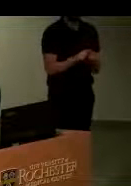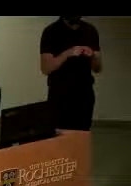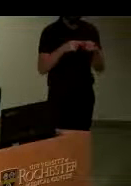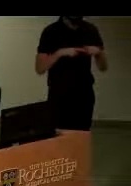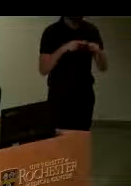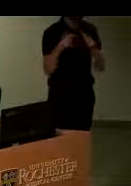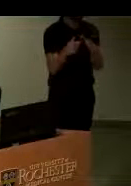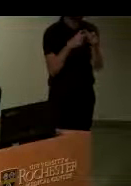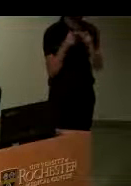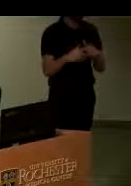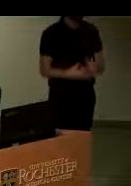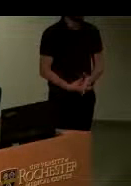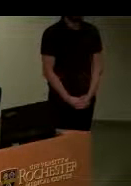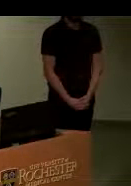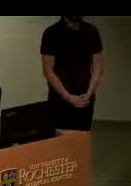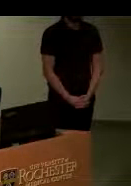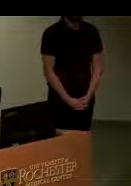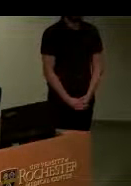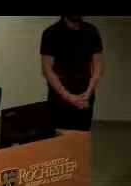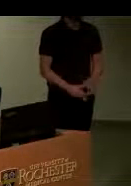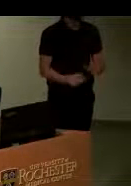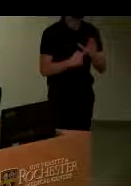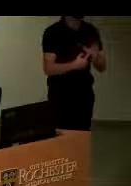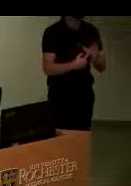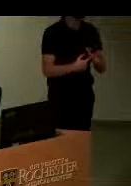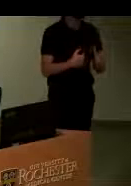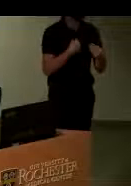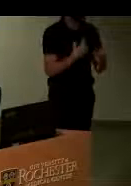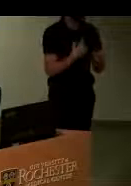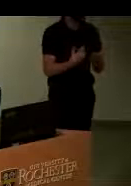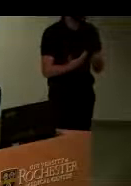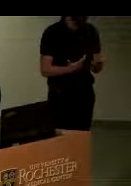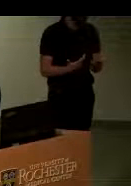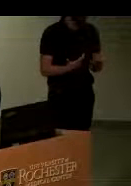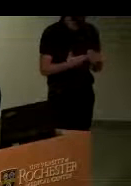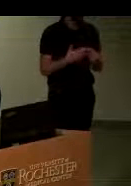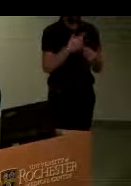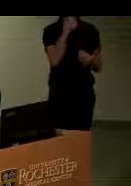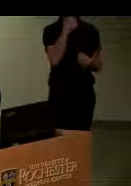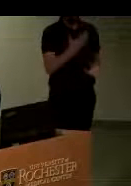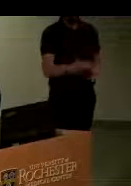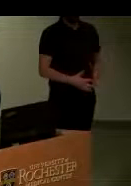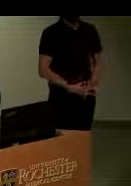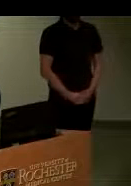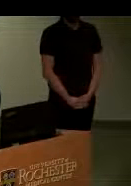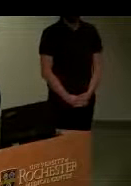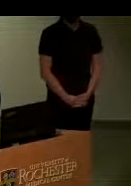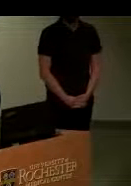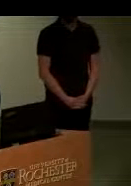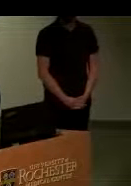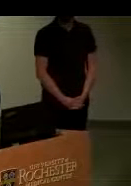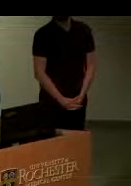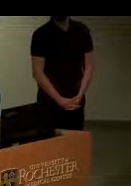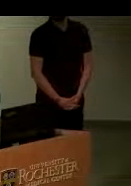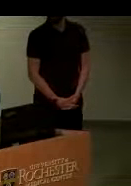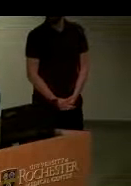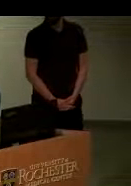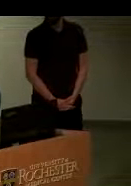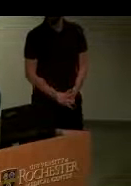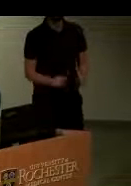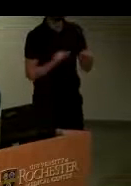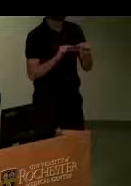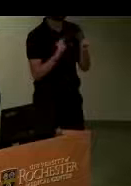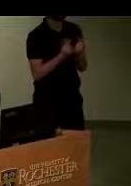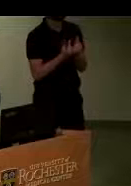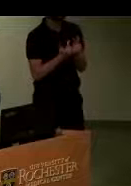rotation. So for instance, I'll give you an example of one that's easy to think about. A group could be given a thing that